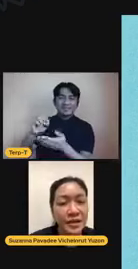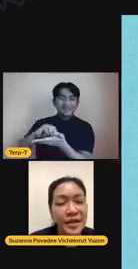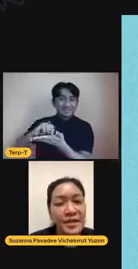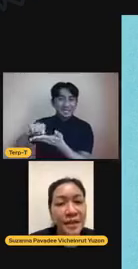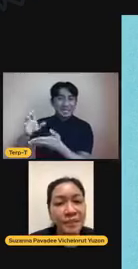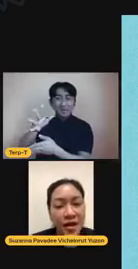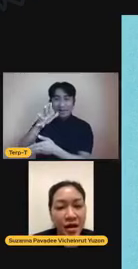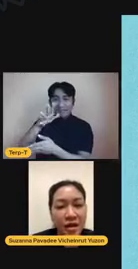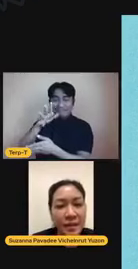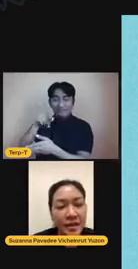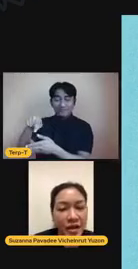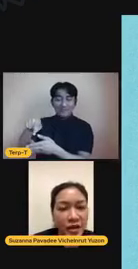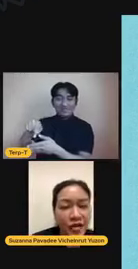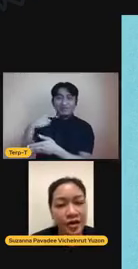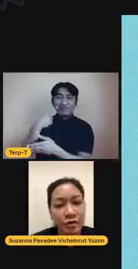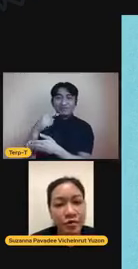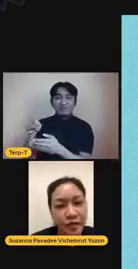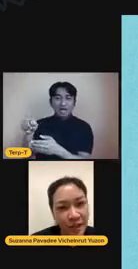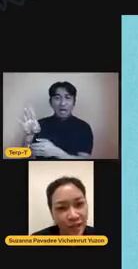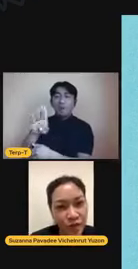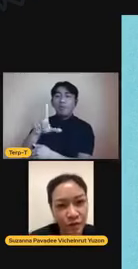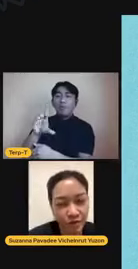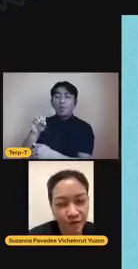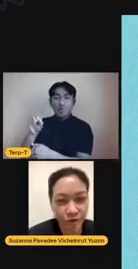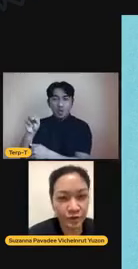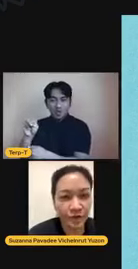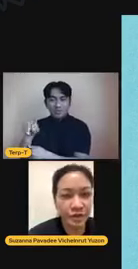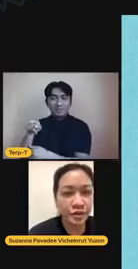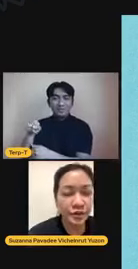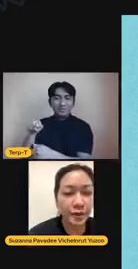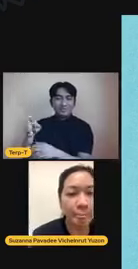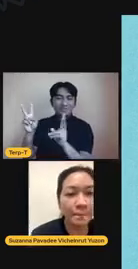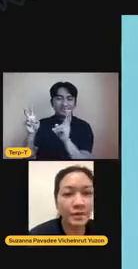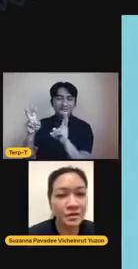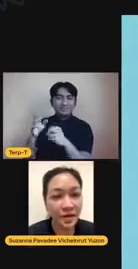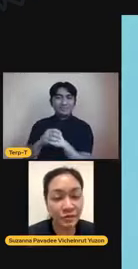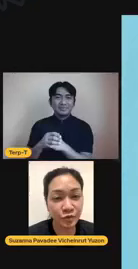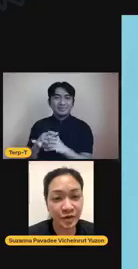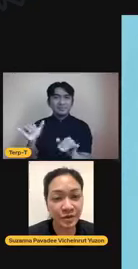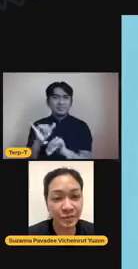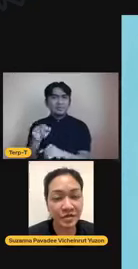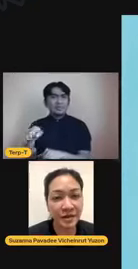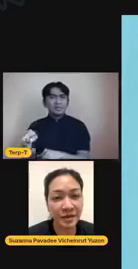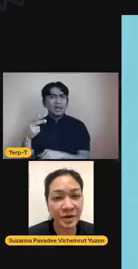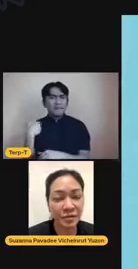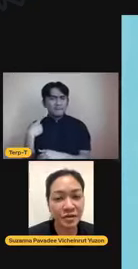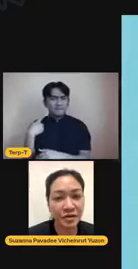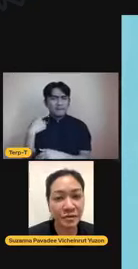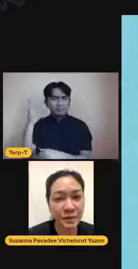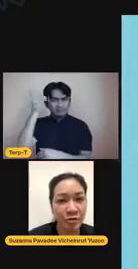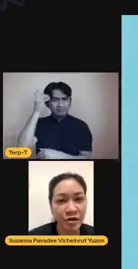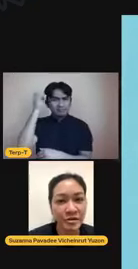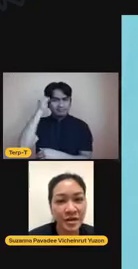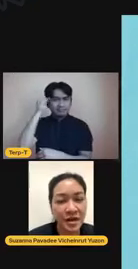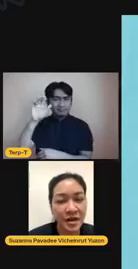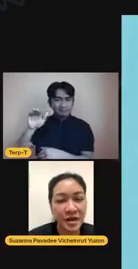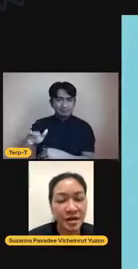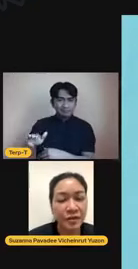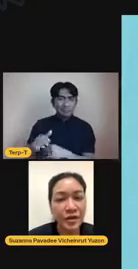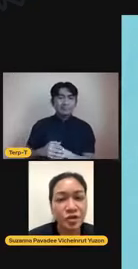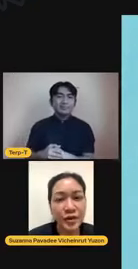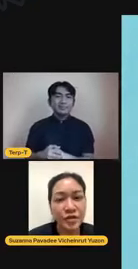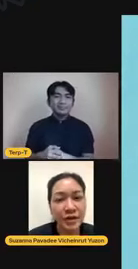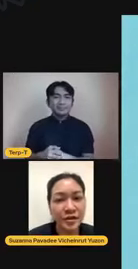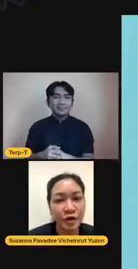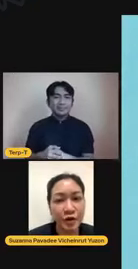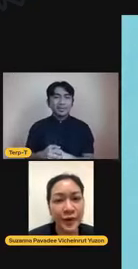So during that time, I think her daughter was only like 2 or 3 years older than Joey. So that was one of the books that I read, was her memoirs.